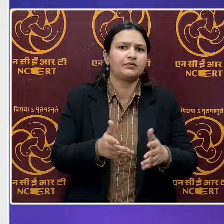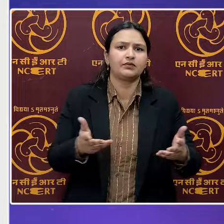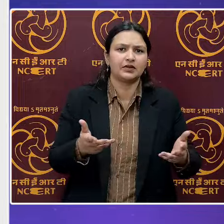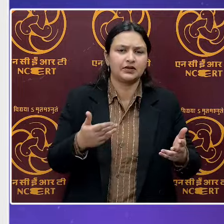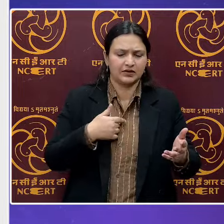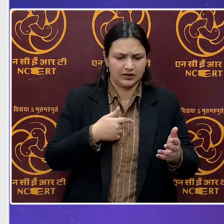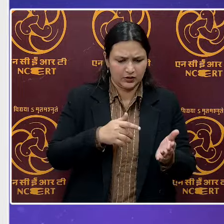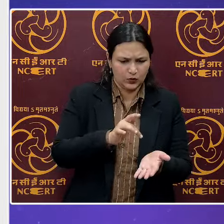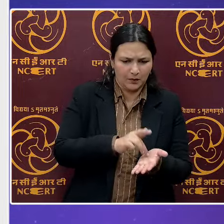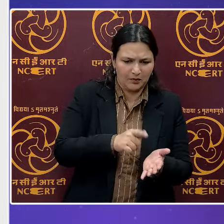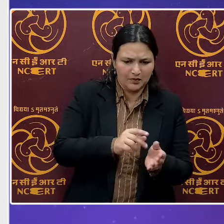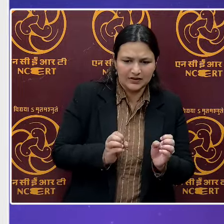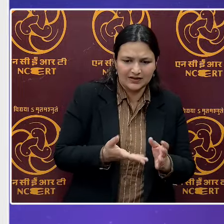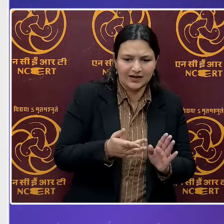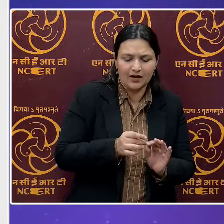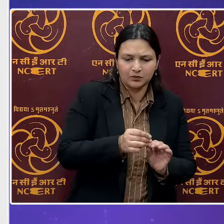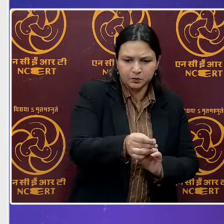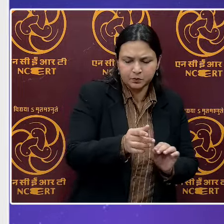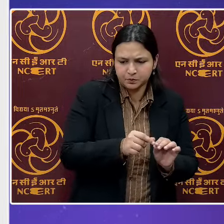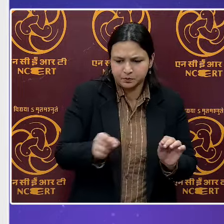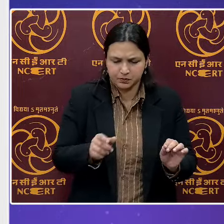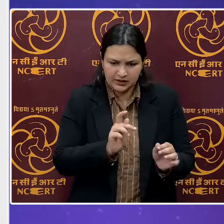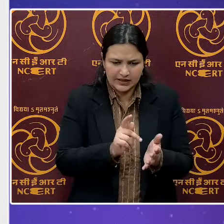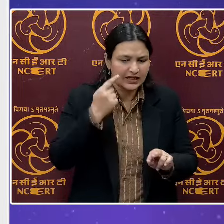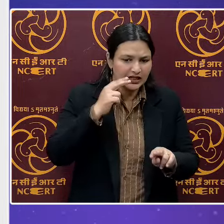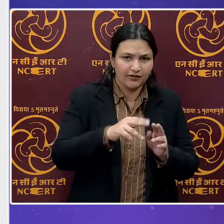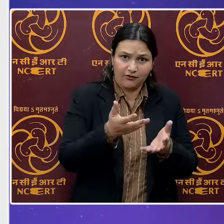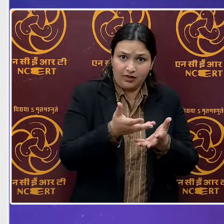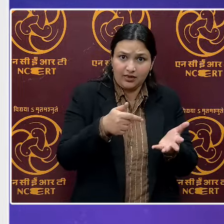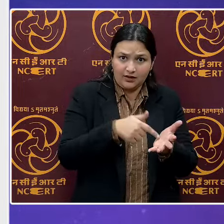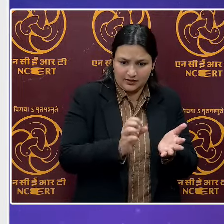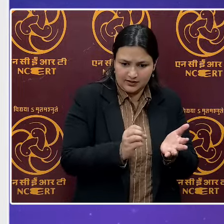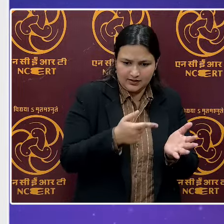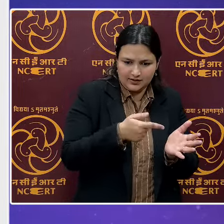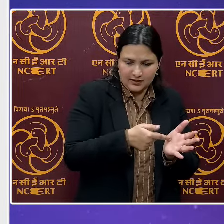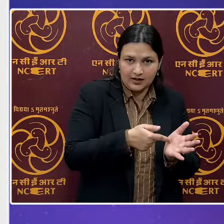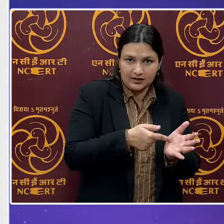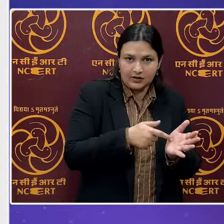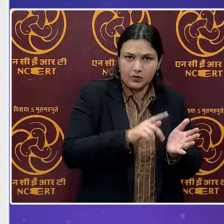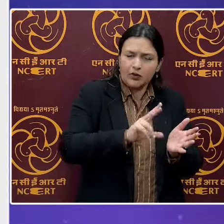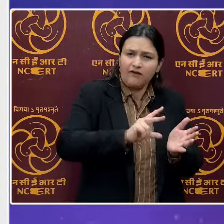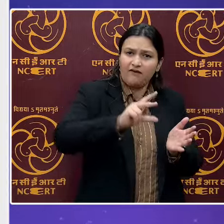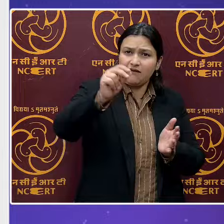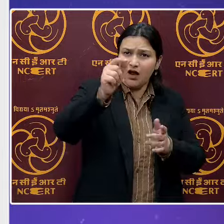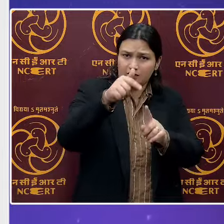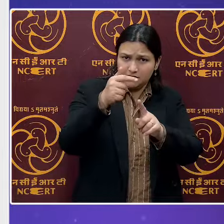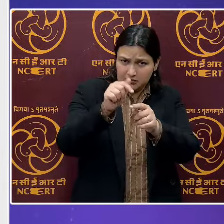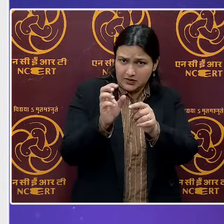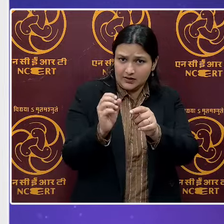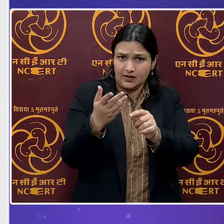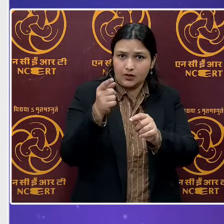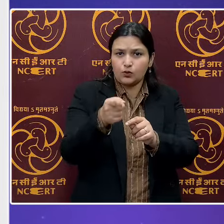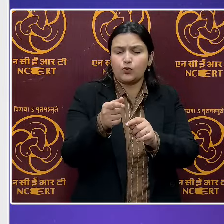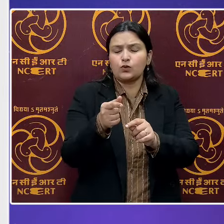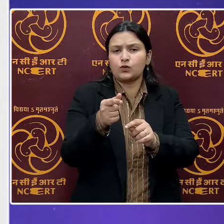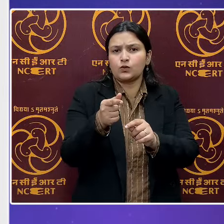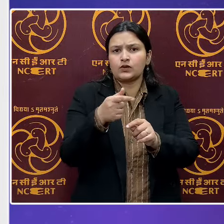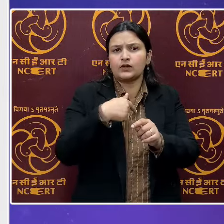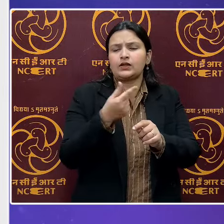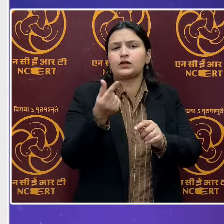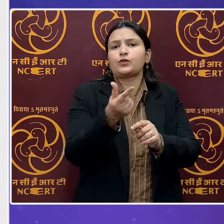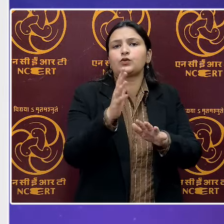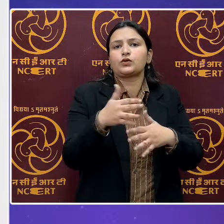body starts oscillating. If the body starts oscillating from extreme position, then we use cos